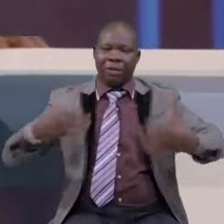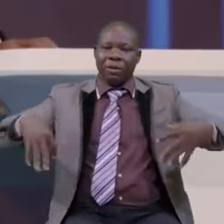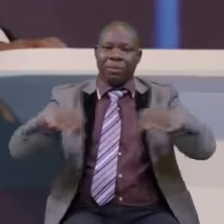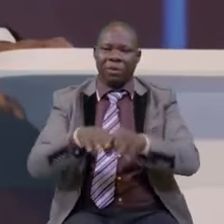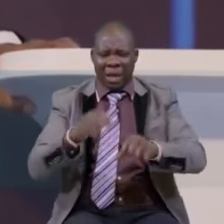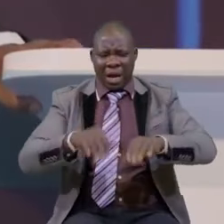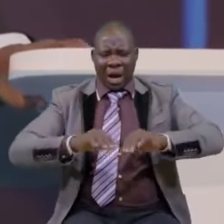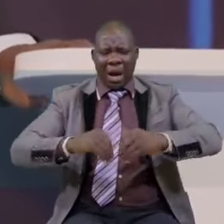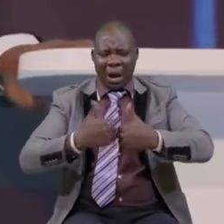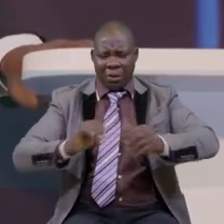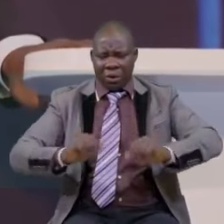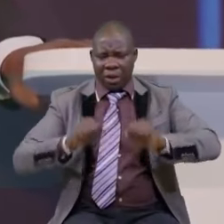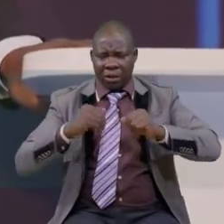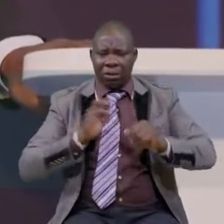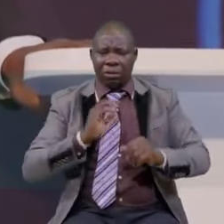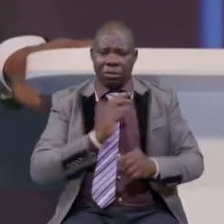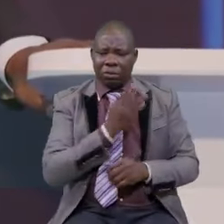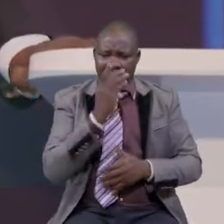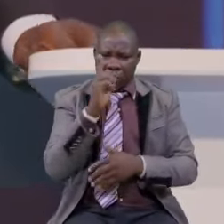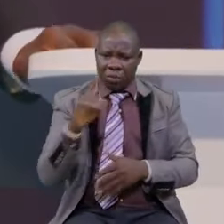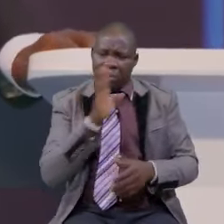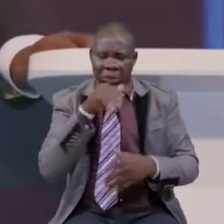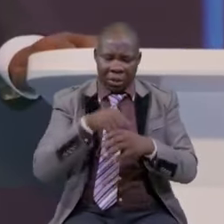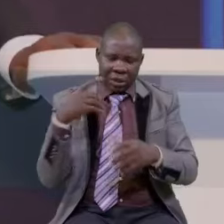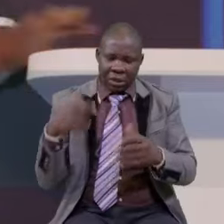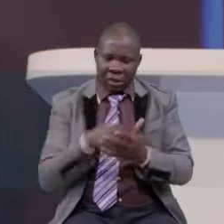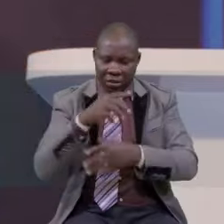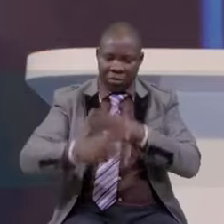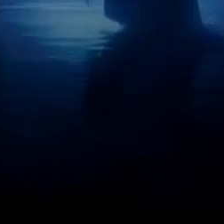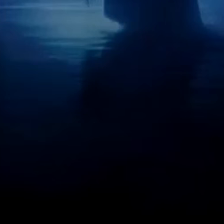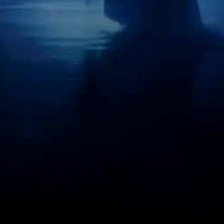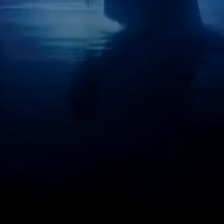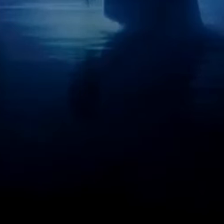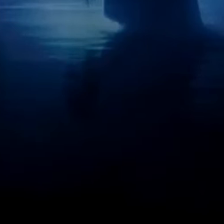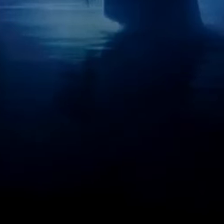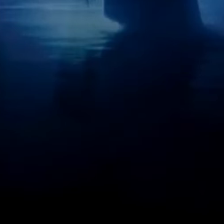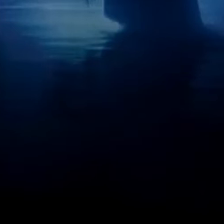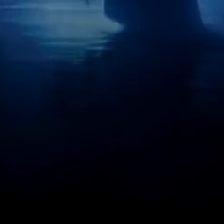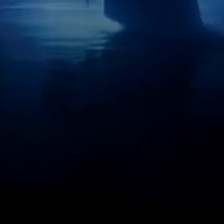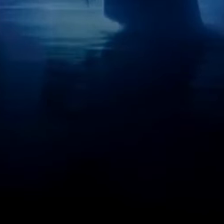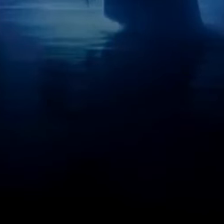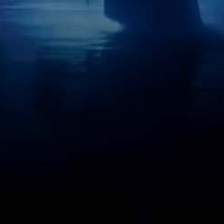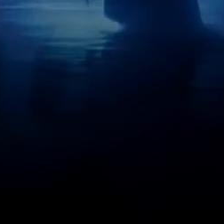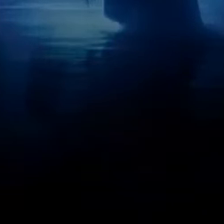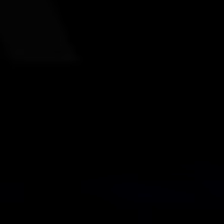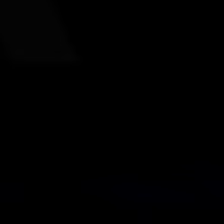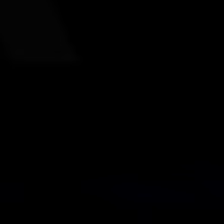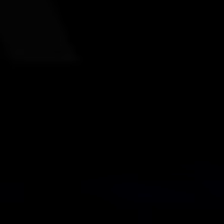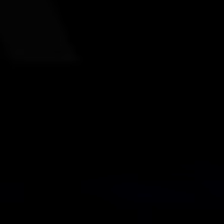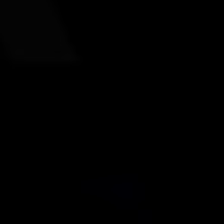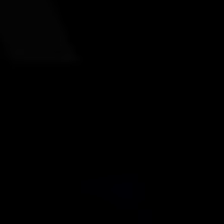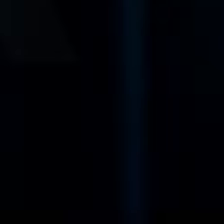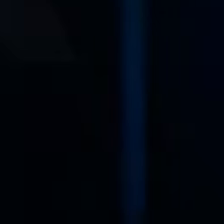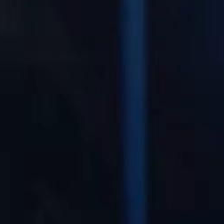we forget there's an inheritance beyond life's essential. There's something greater, there's something higher,